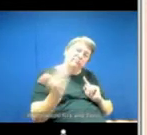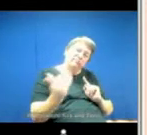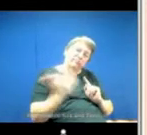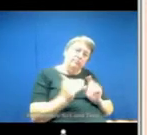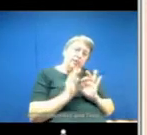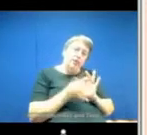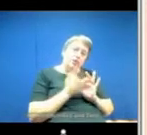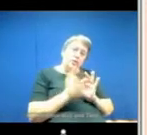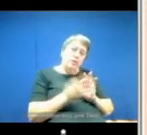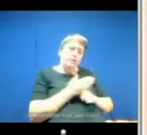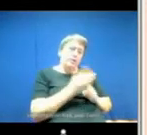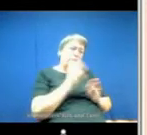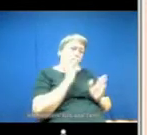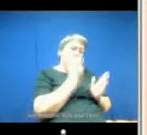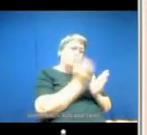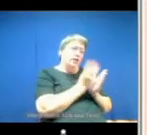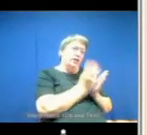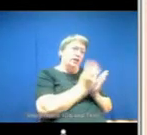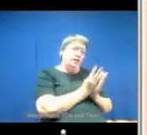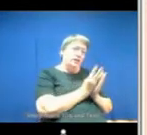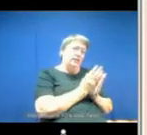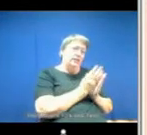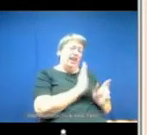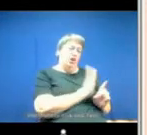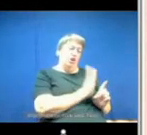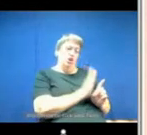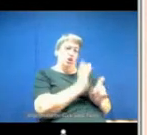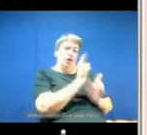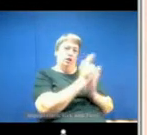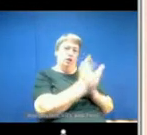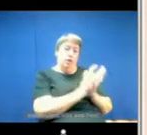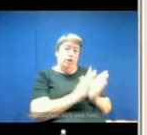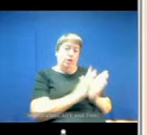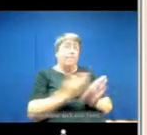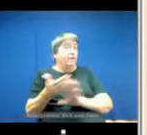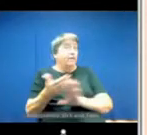witness and her attorney prior to beginning the deposition.